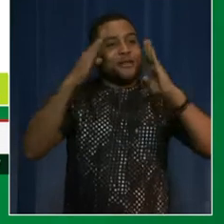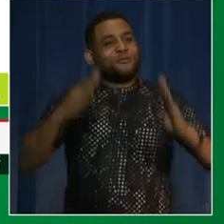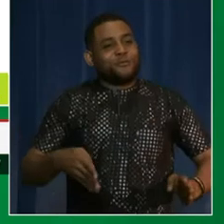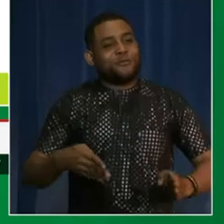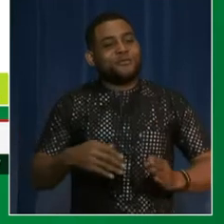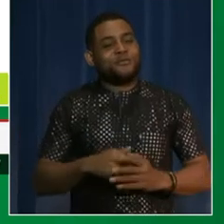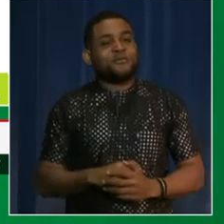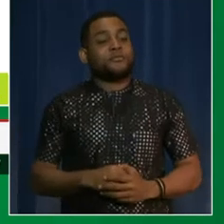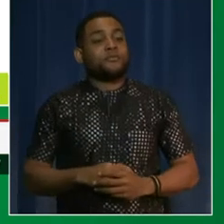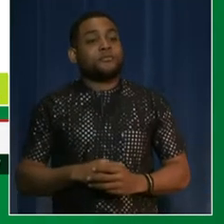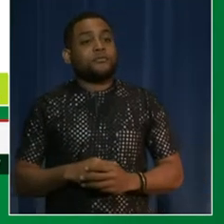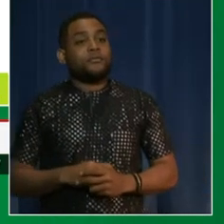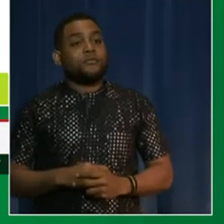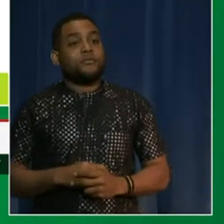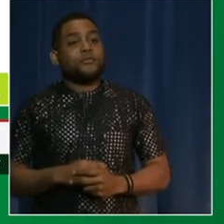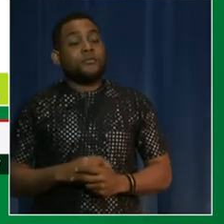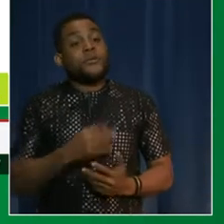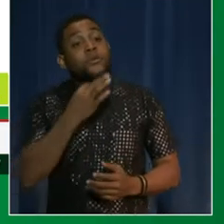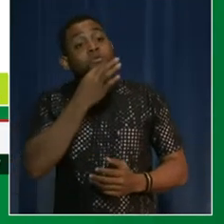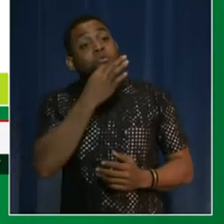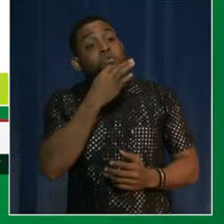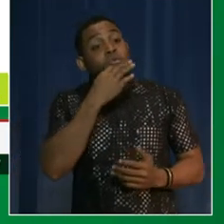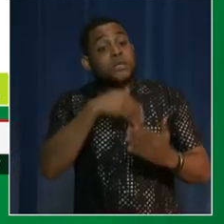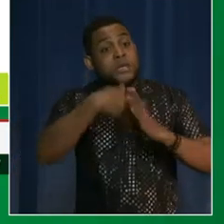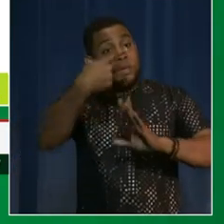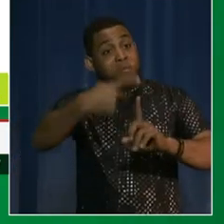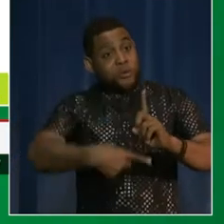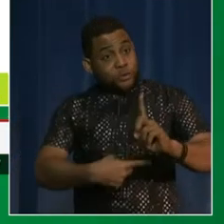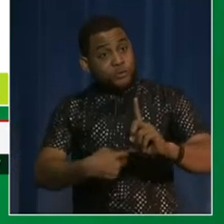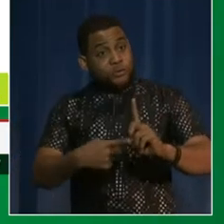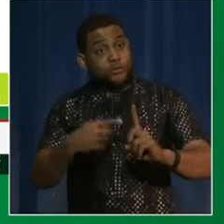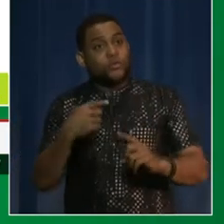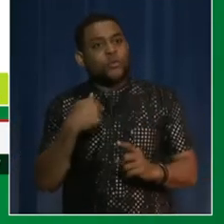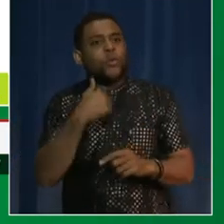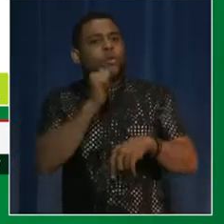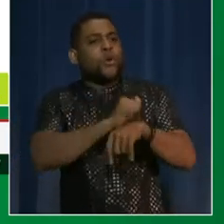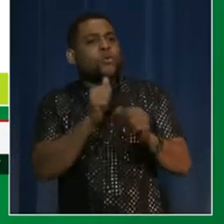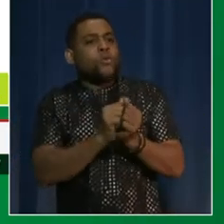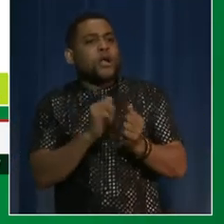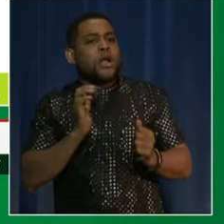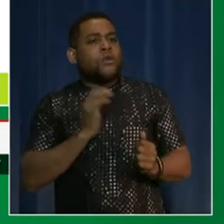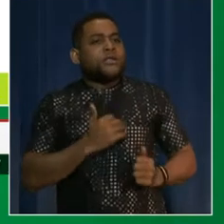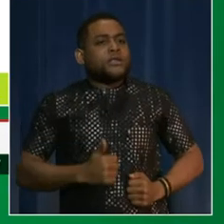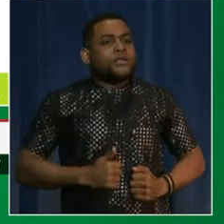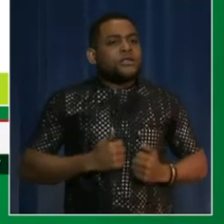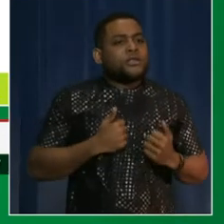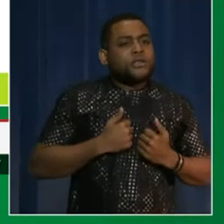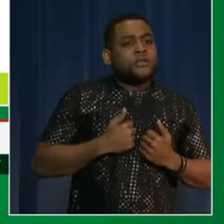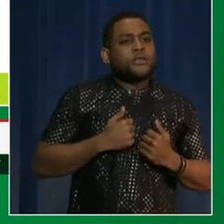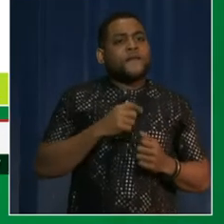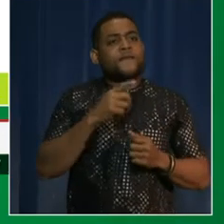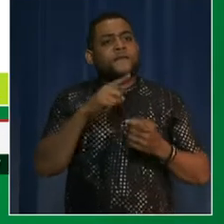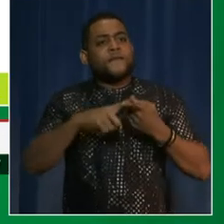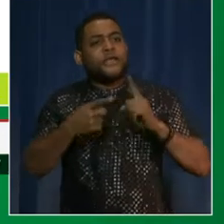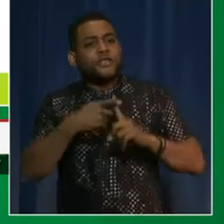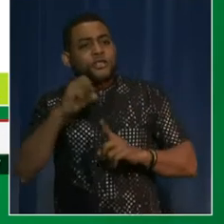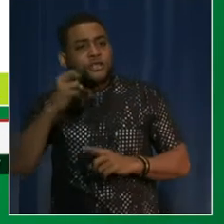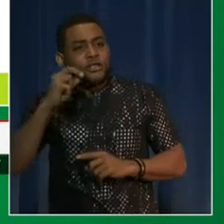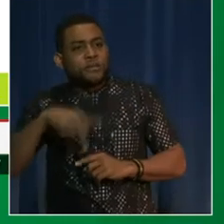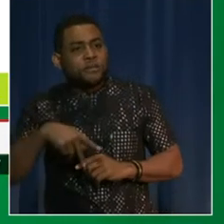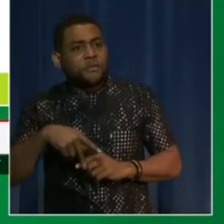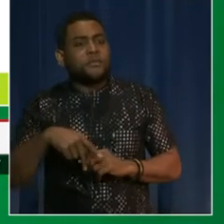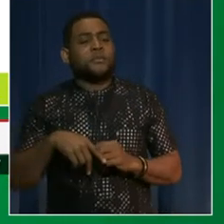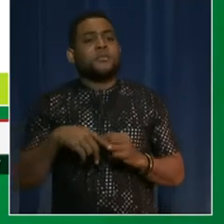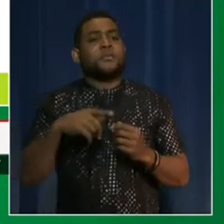a little over a month, we will begin working with residents in Friendship Heights, Tenleytown, in Woodley Park, and in Cleveland